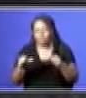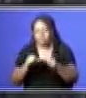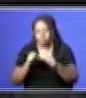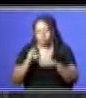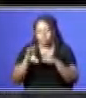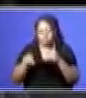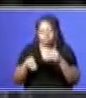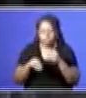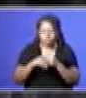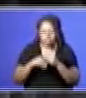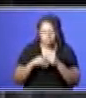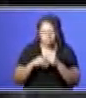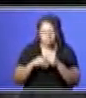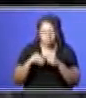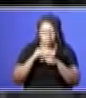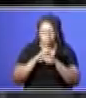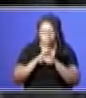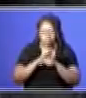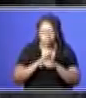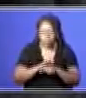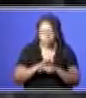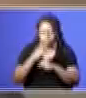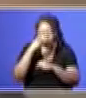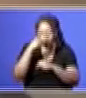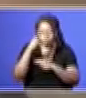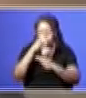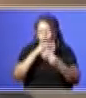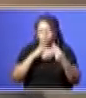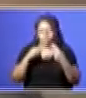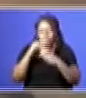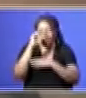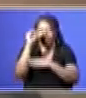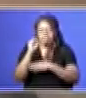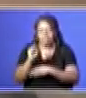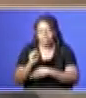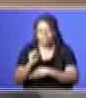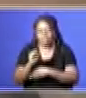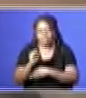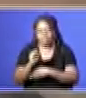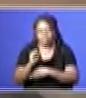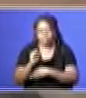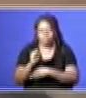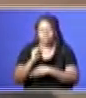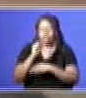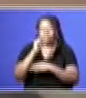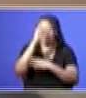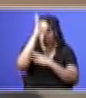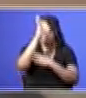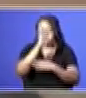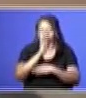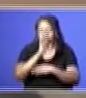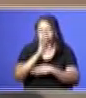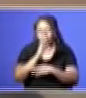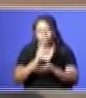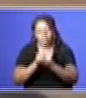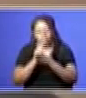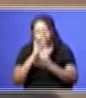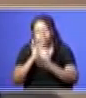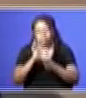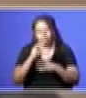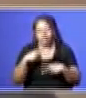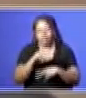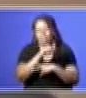additional source of stress during this hurricane season. God forbid if we were to have another hurricane, a major hurricane, which I hope we